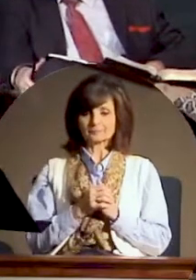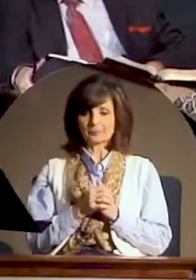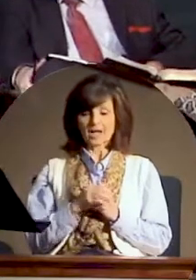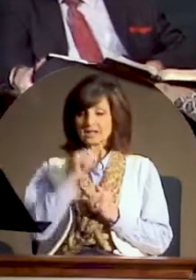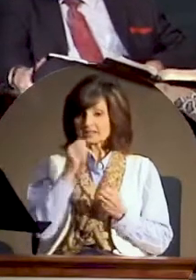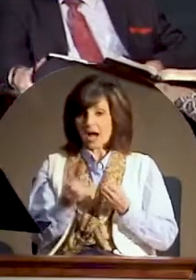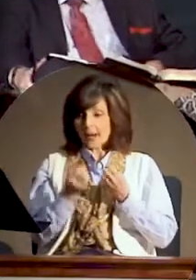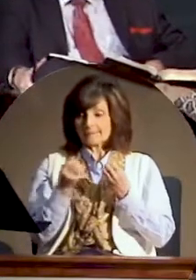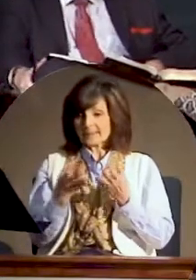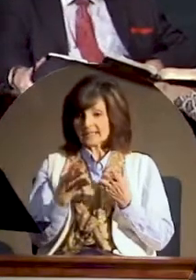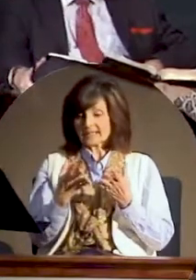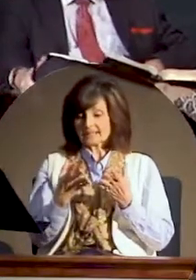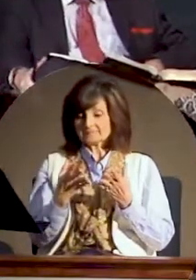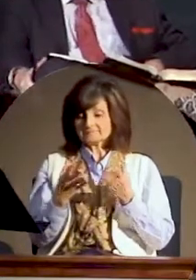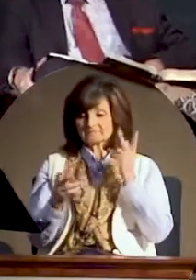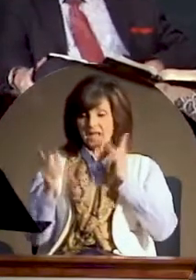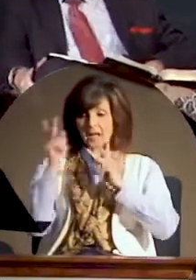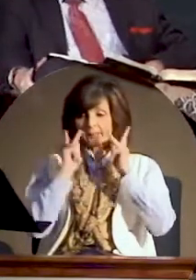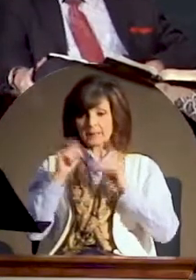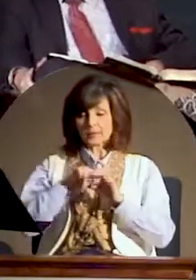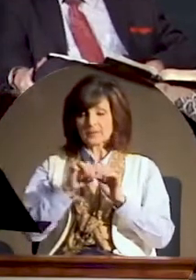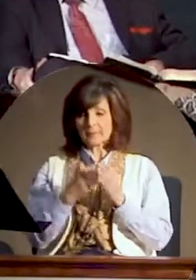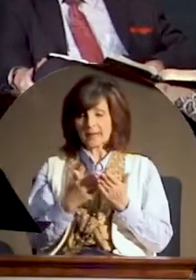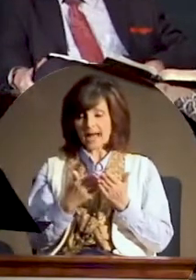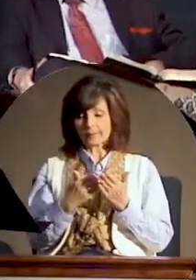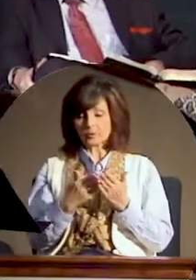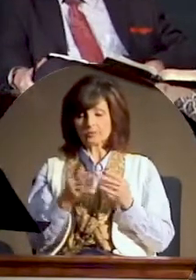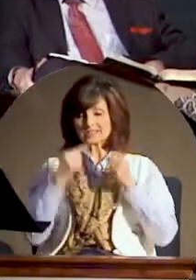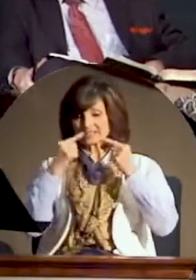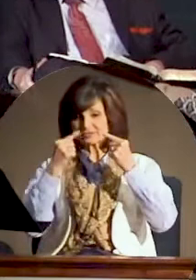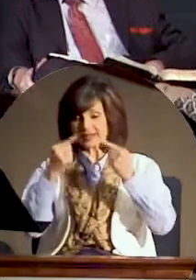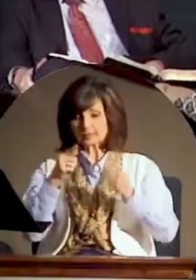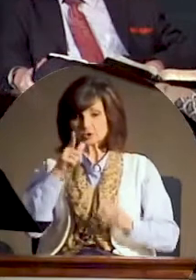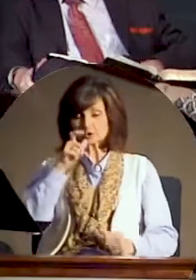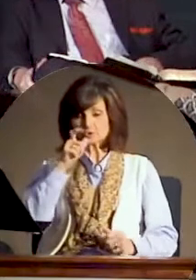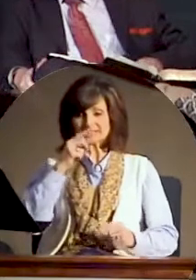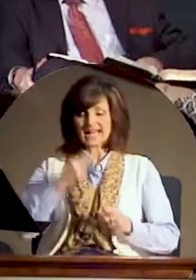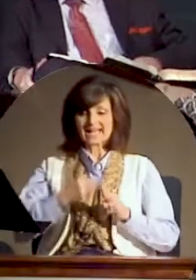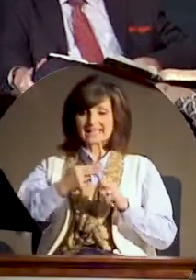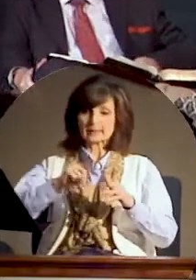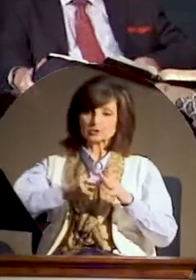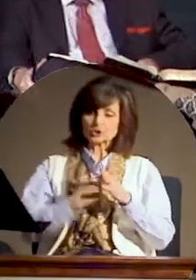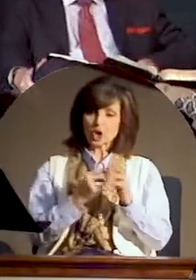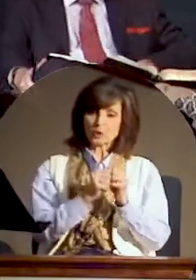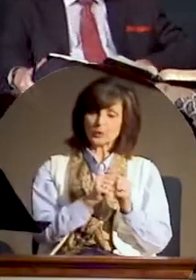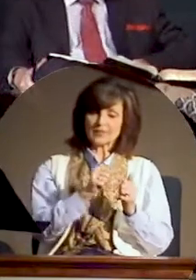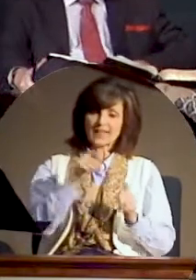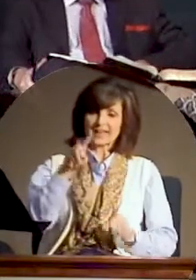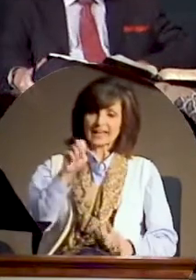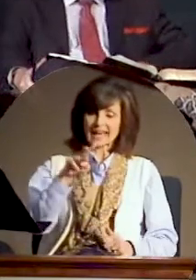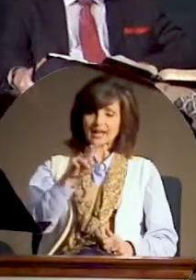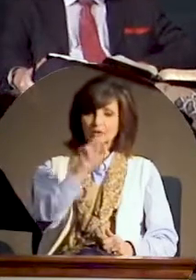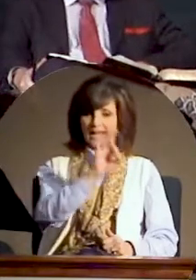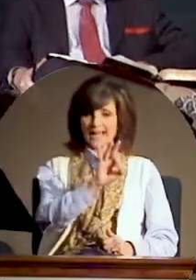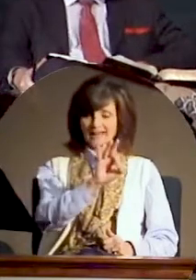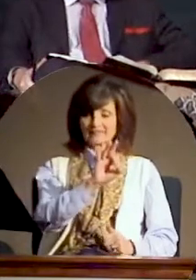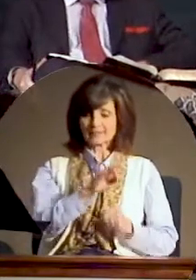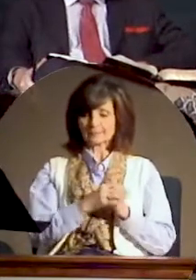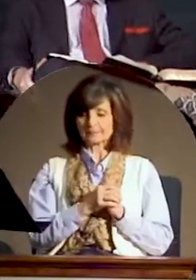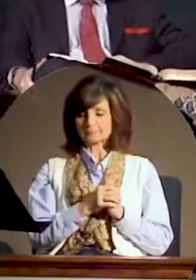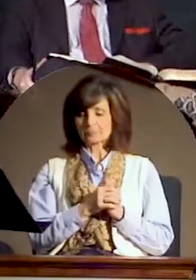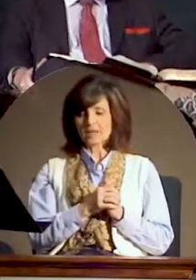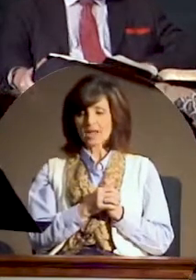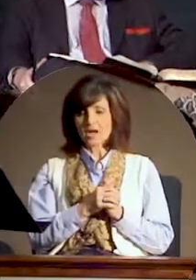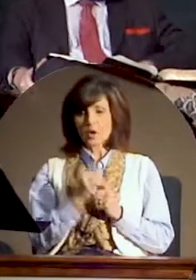There's not many prominent people in our Bible whose name begins with the letter F. Herbert Lockyer, in his book, All the People of the